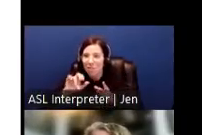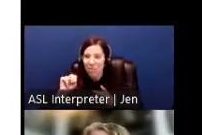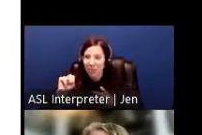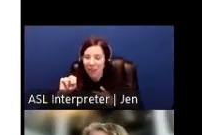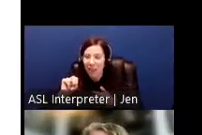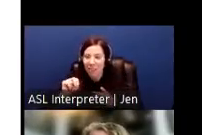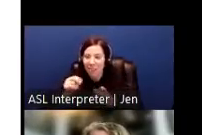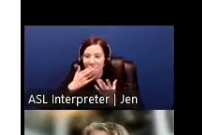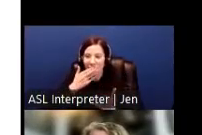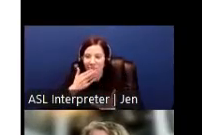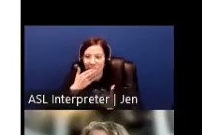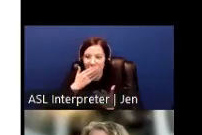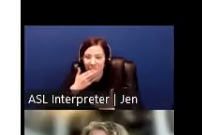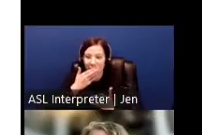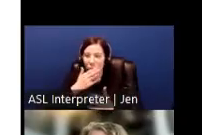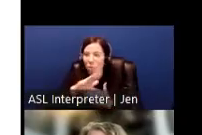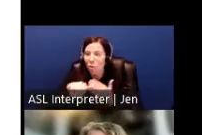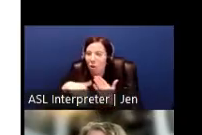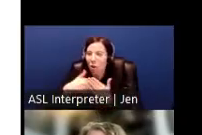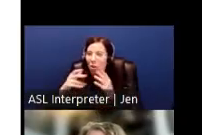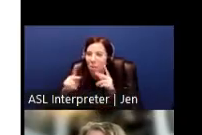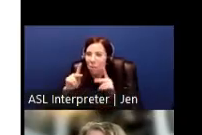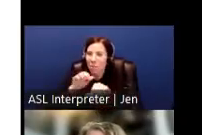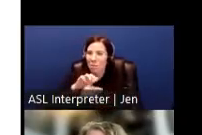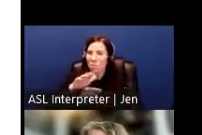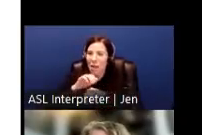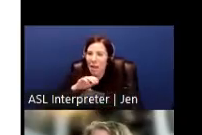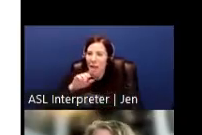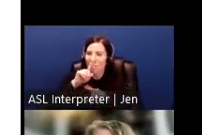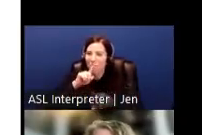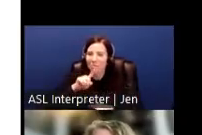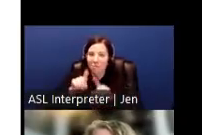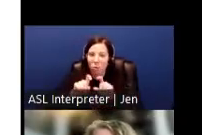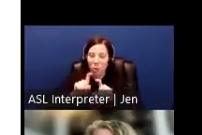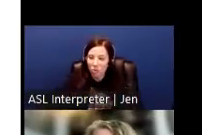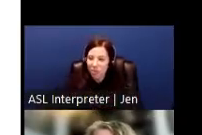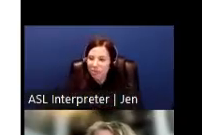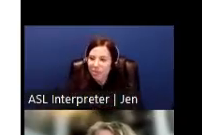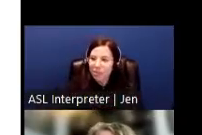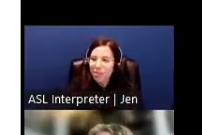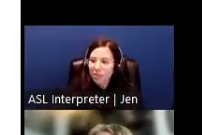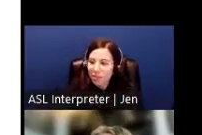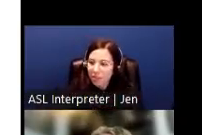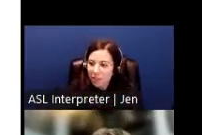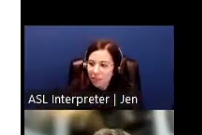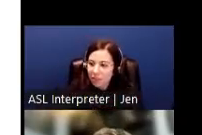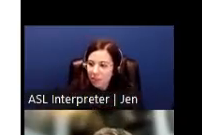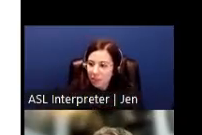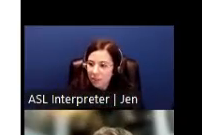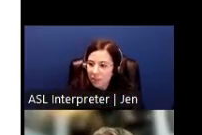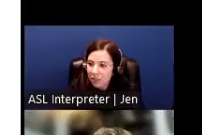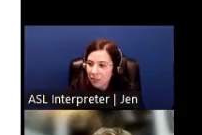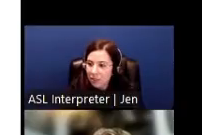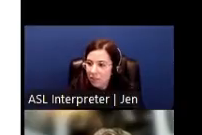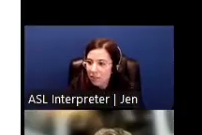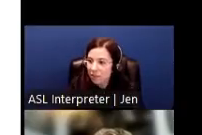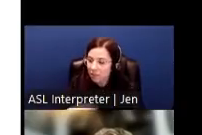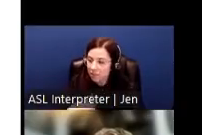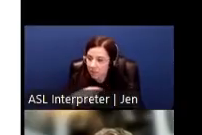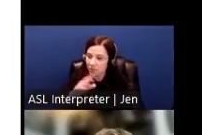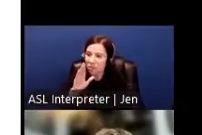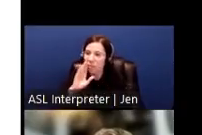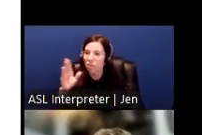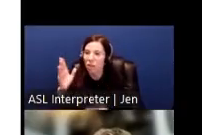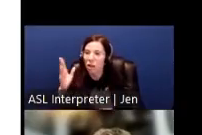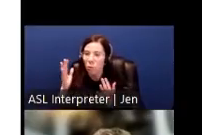that you had them. And thank you everyone for submitting questions. I'm going to give it just 1 second here to see if any come